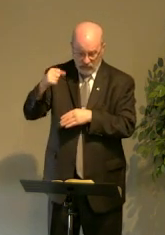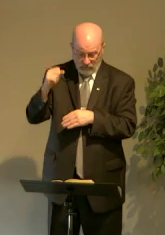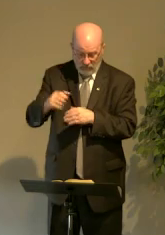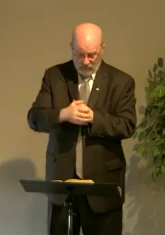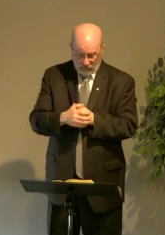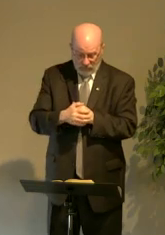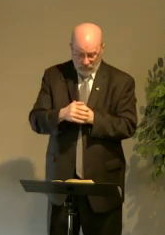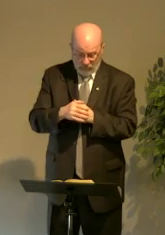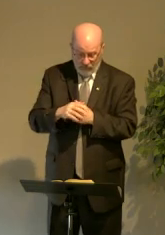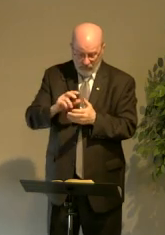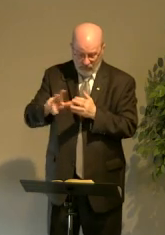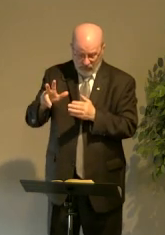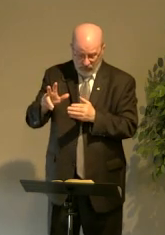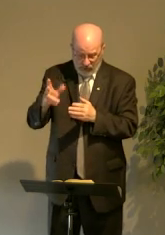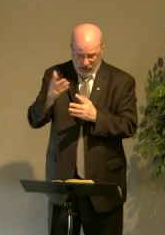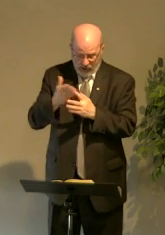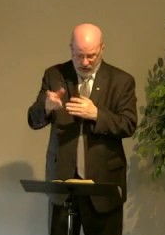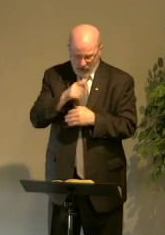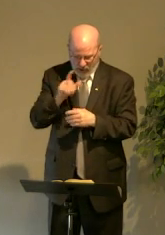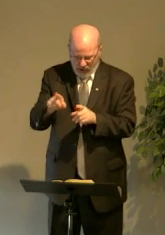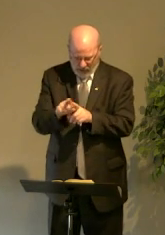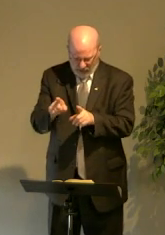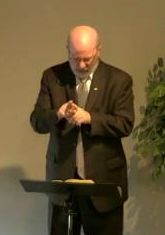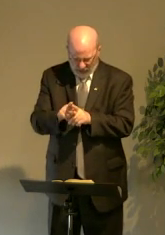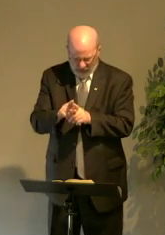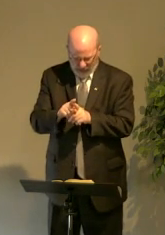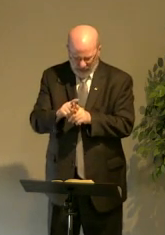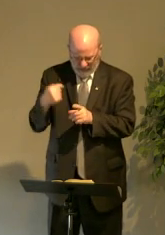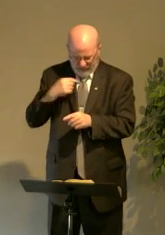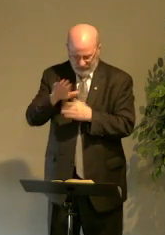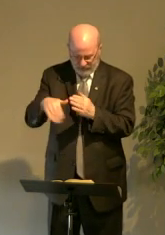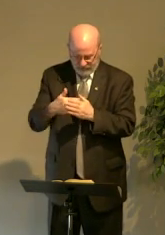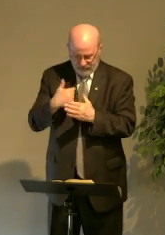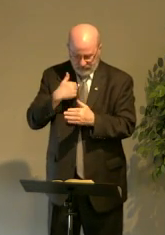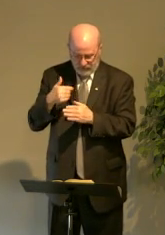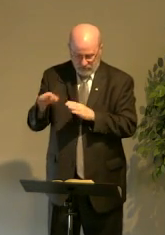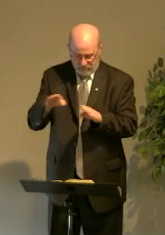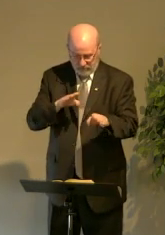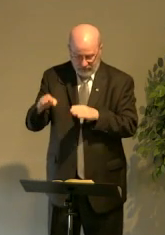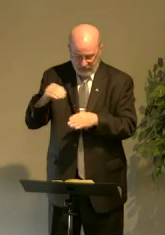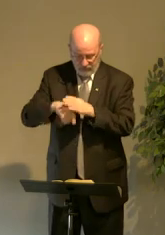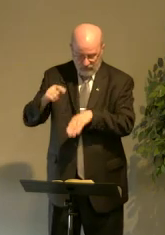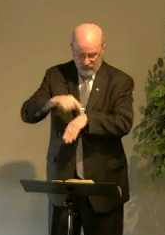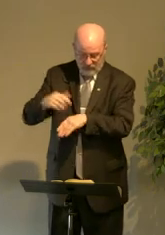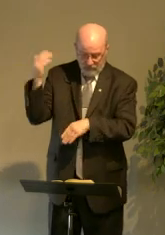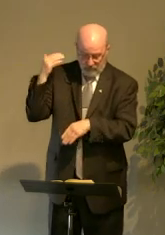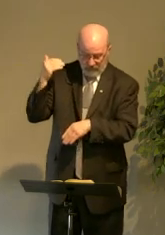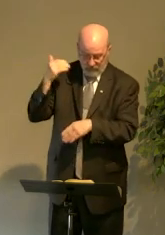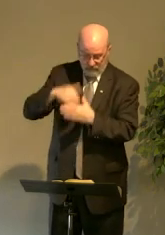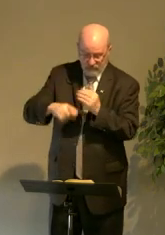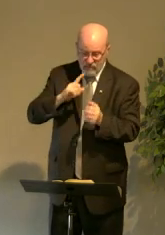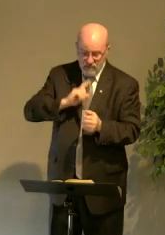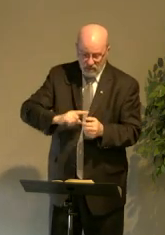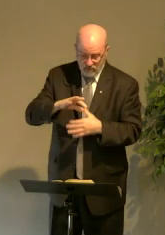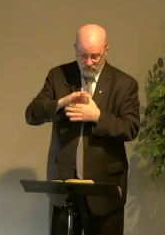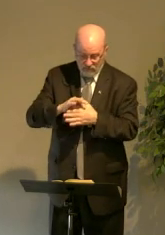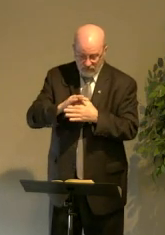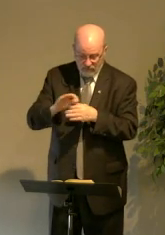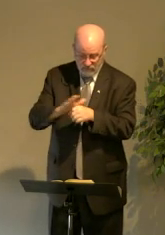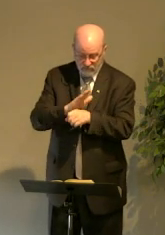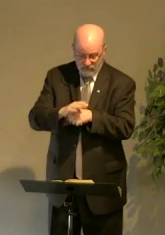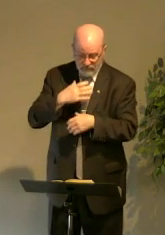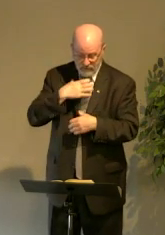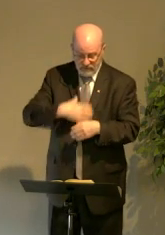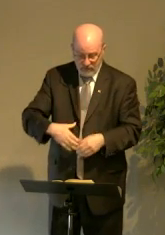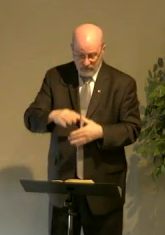disobedience. Okay, verse 3. Among whom also we all had our conversation in times past in the lusts of our flesh, fulfilling